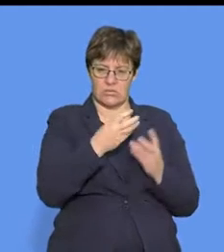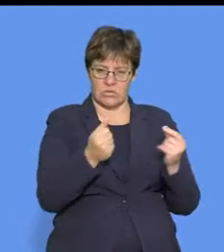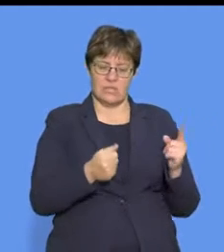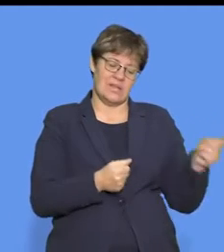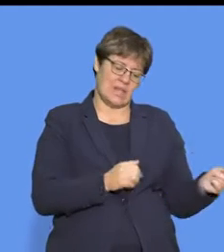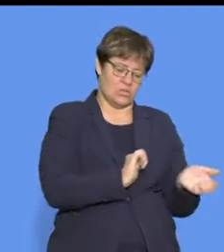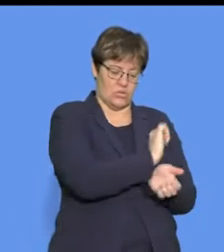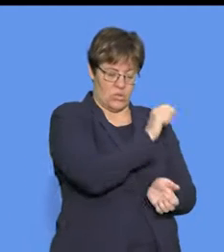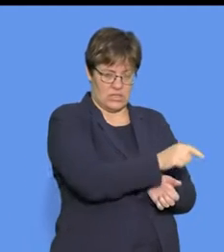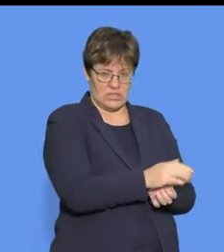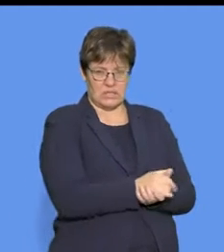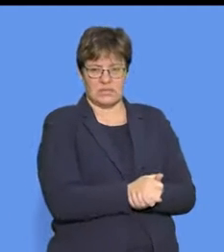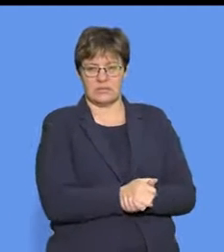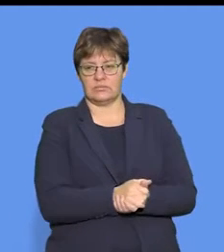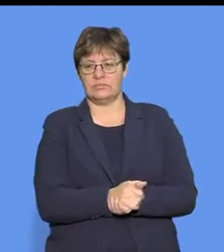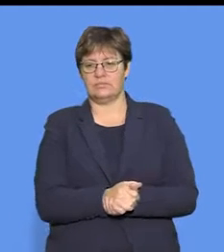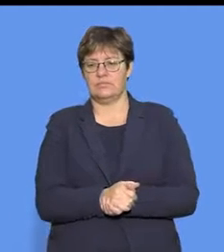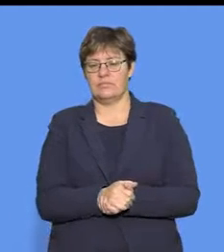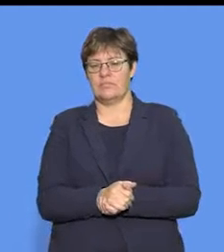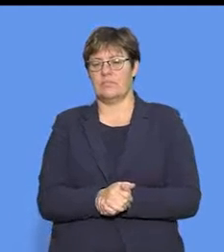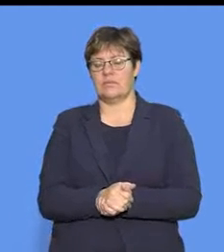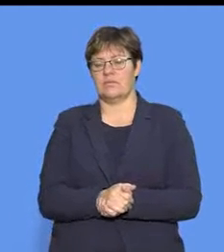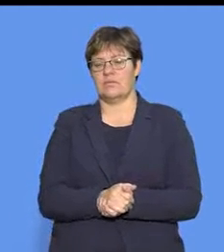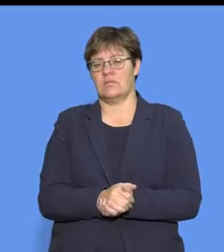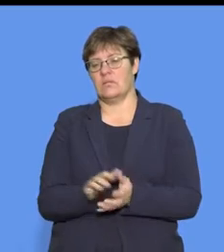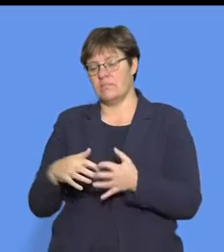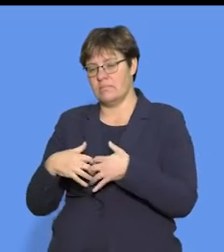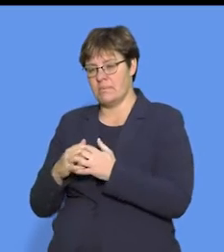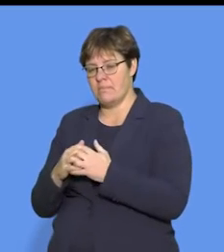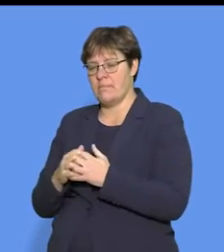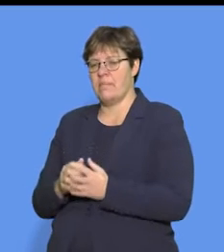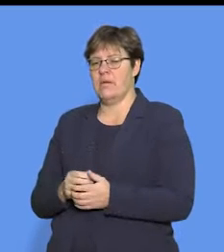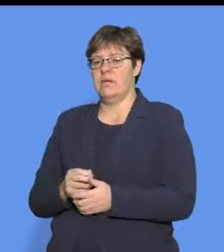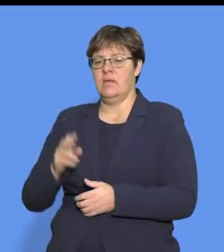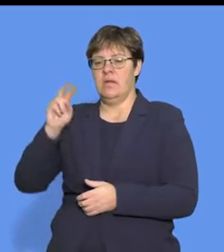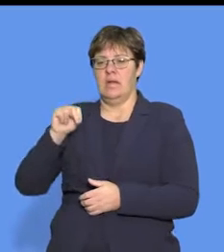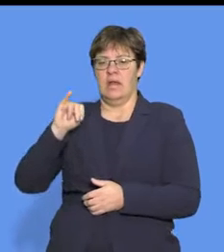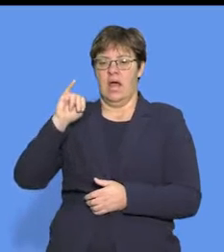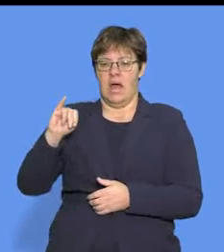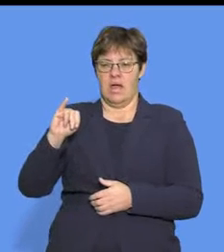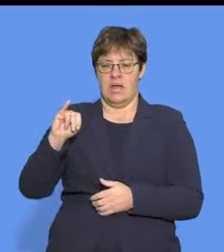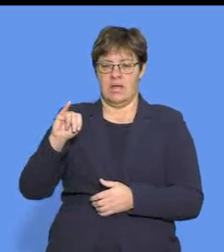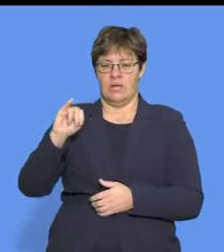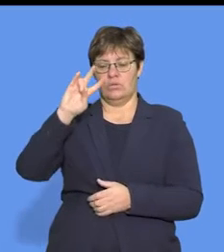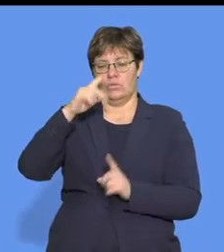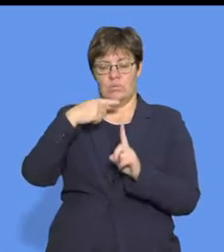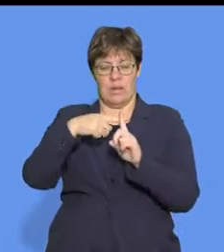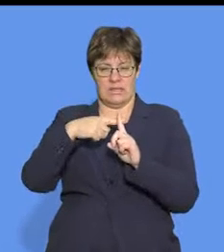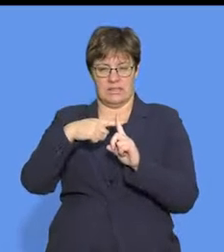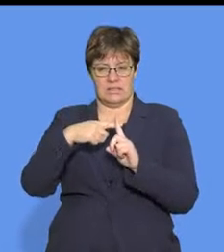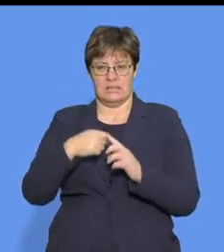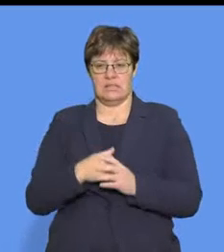an aqueous solution. That's a solid. It's the electrode. It forms nickel